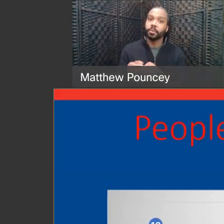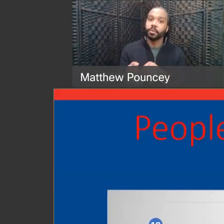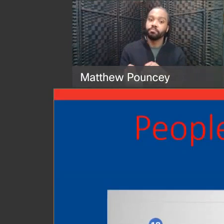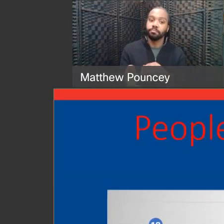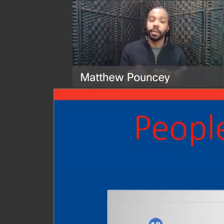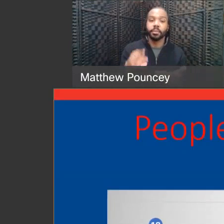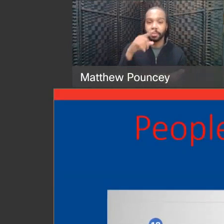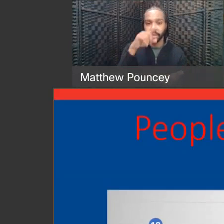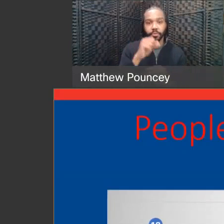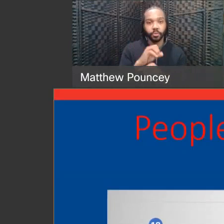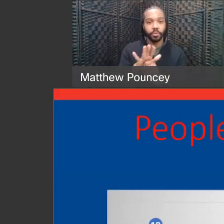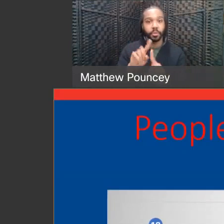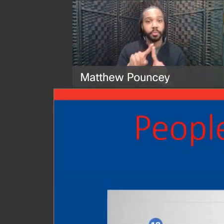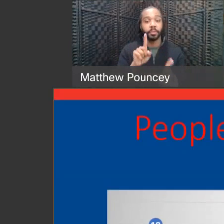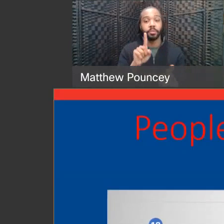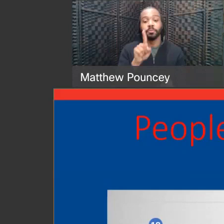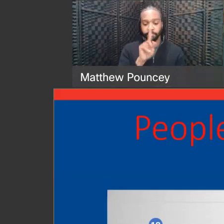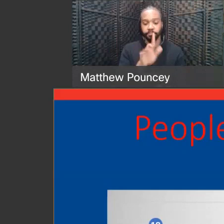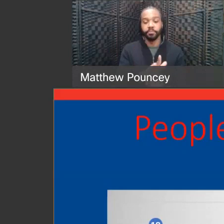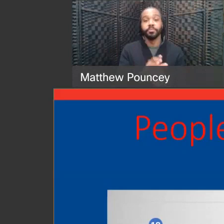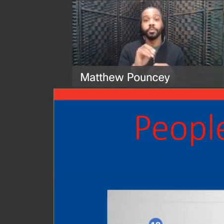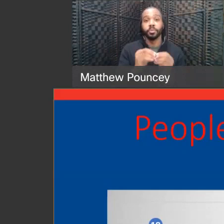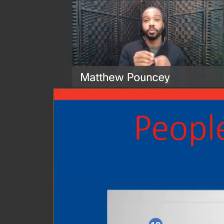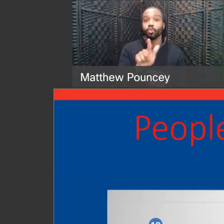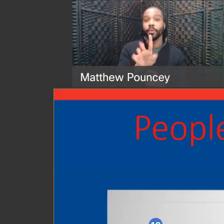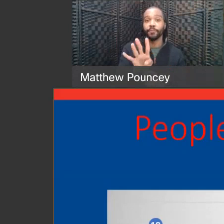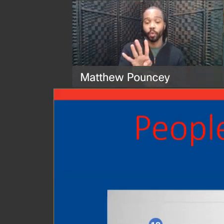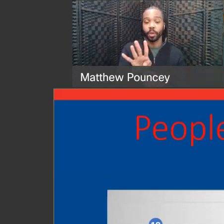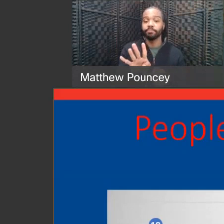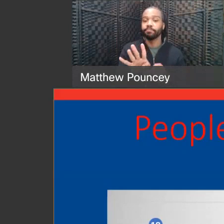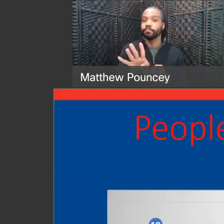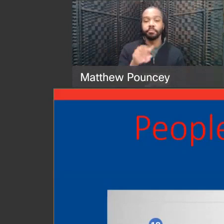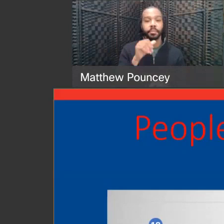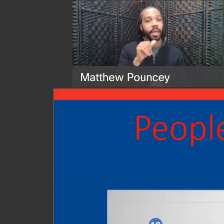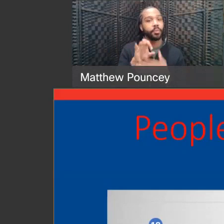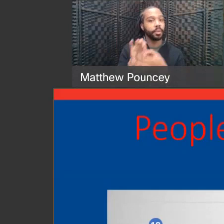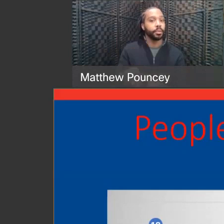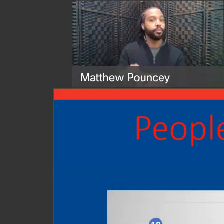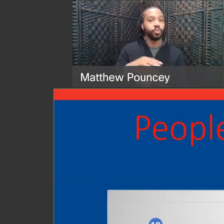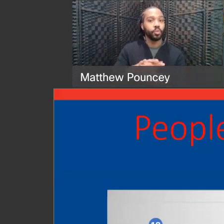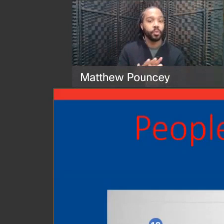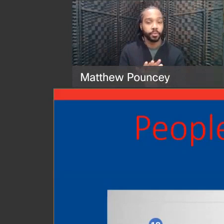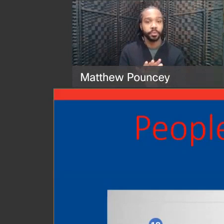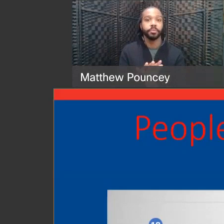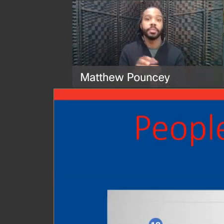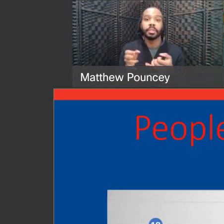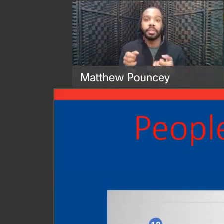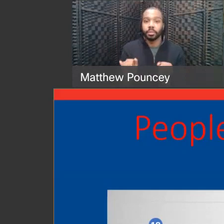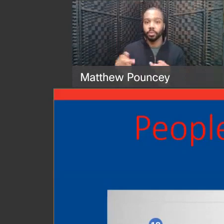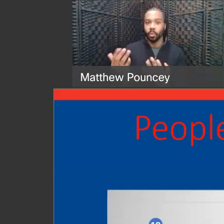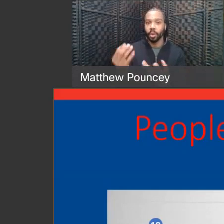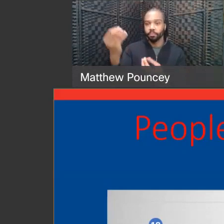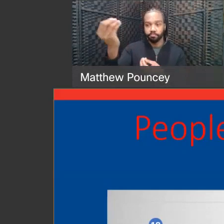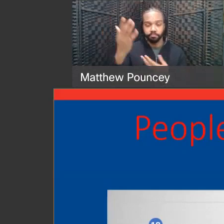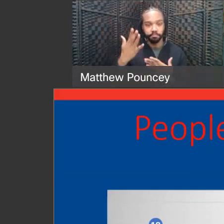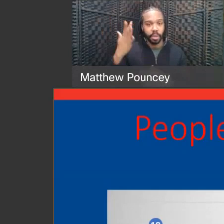have had confirmation that 24 of those are confirmed as not COVID related, and we are still awaiting confirmation of the